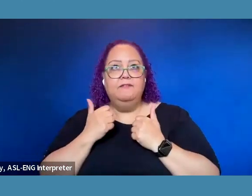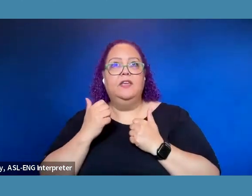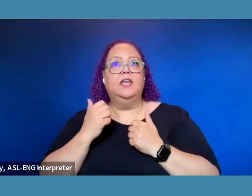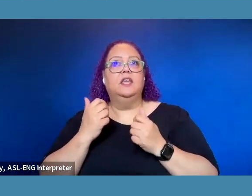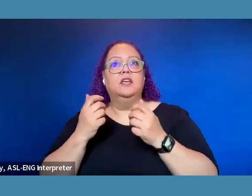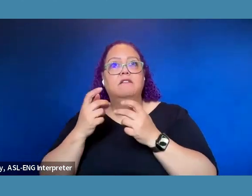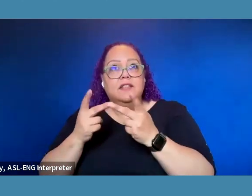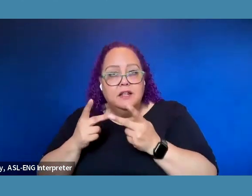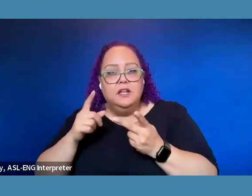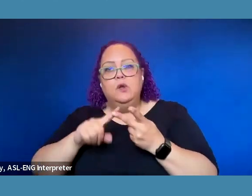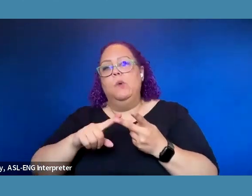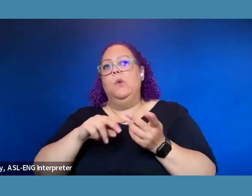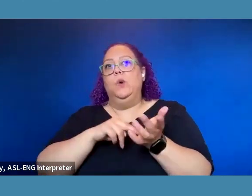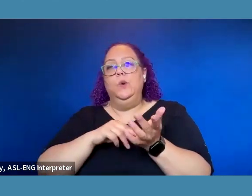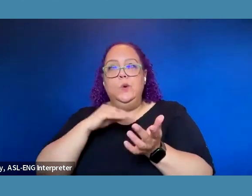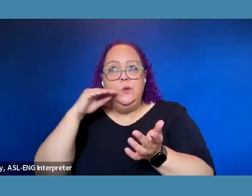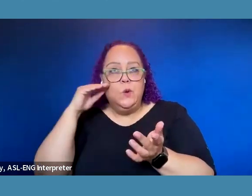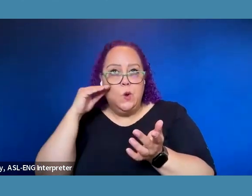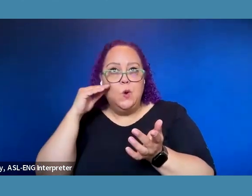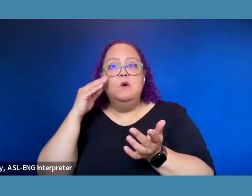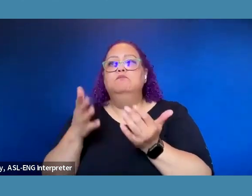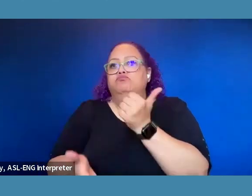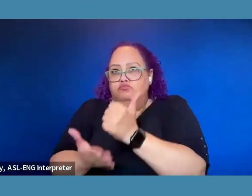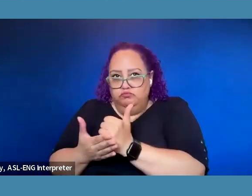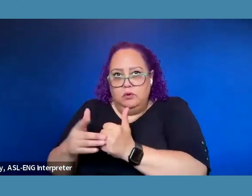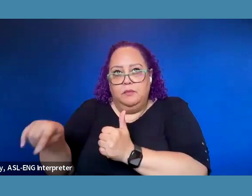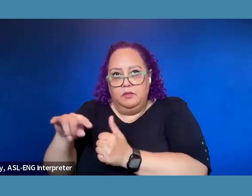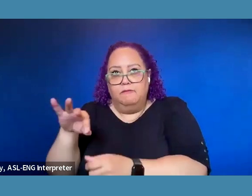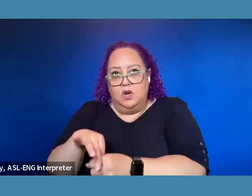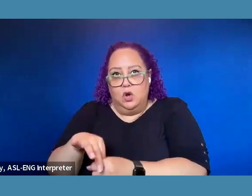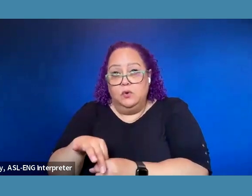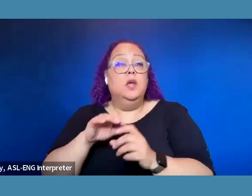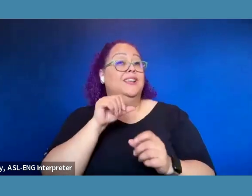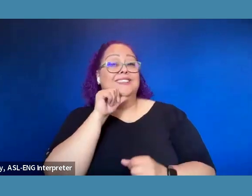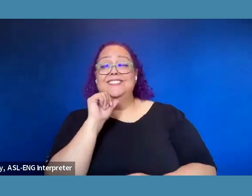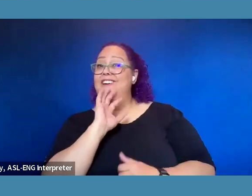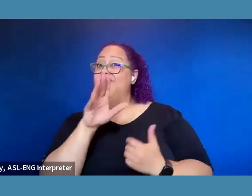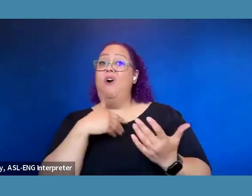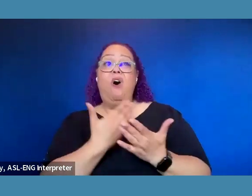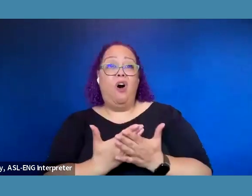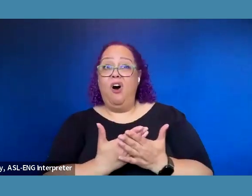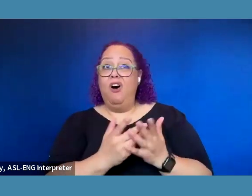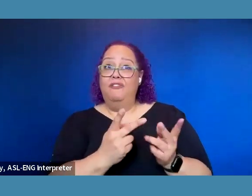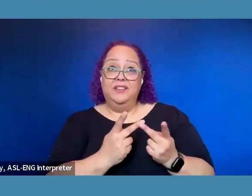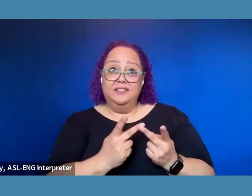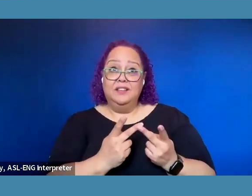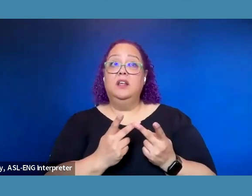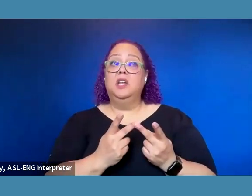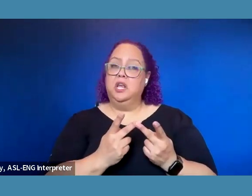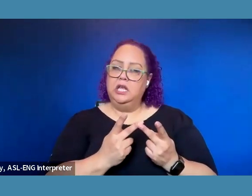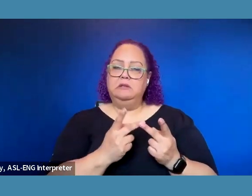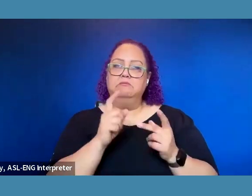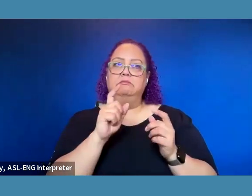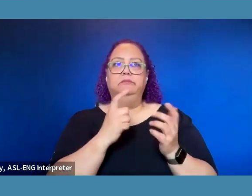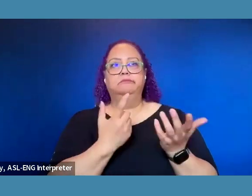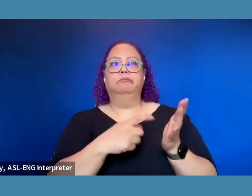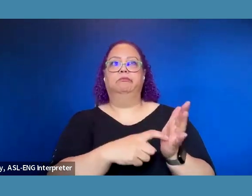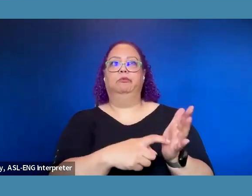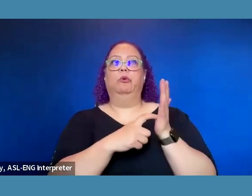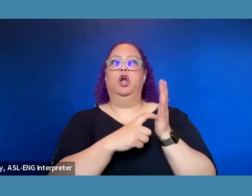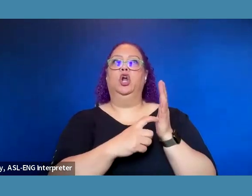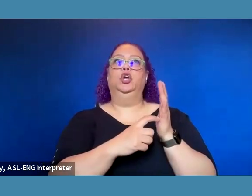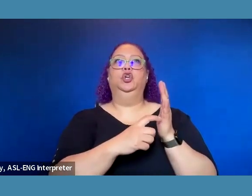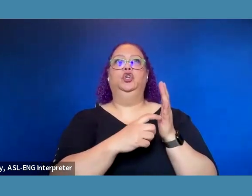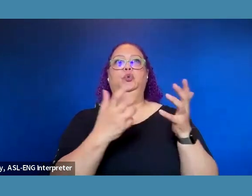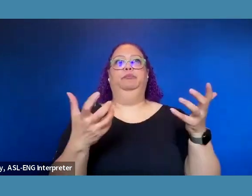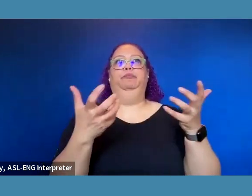doesn't apply to all facilities. It only applies to what the law considers a nursing home or an assisted